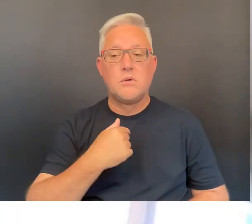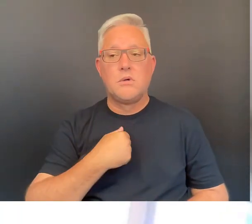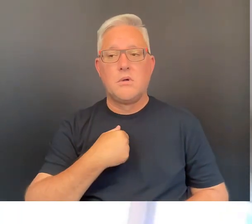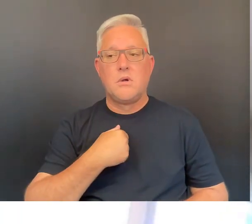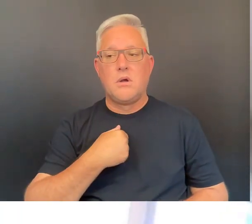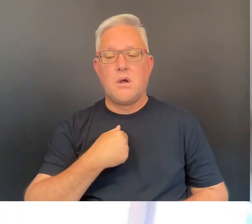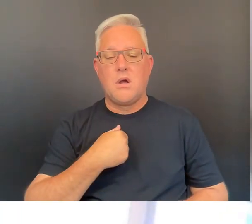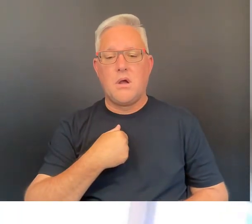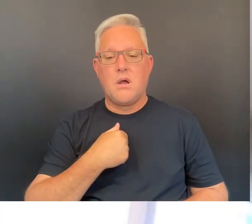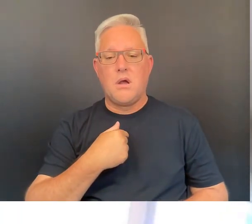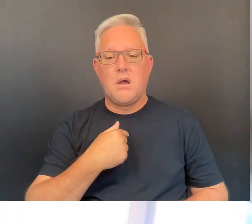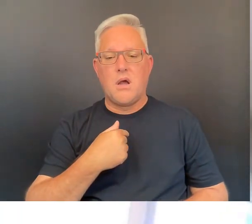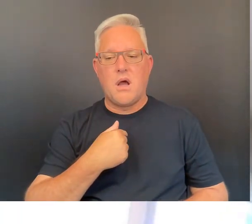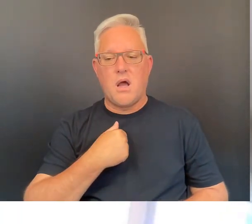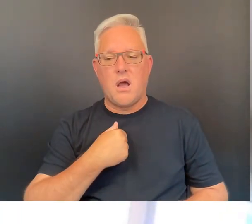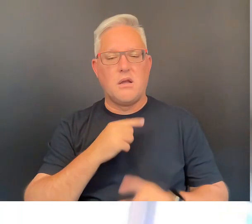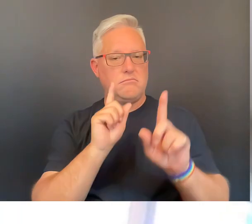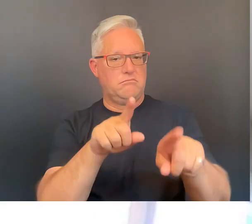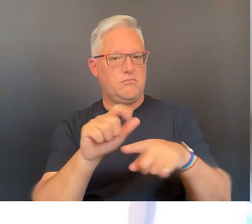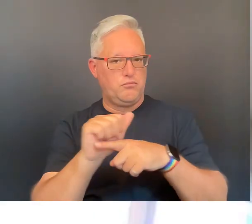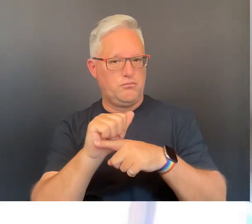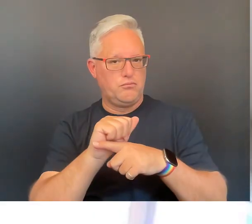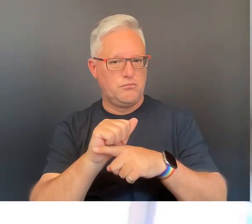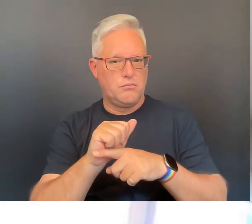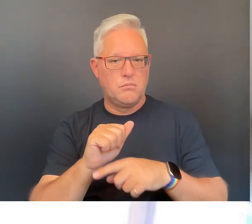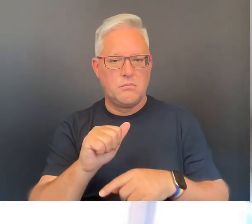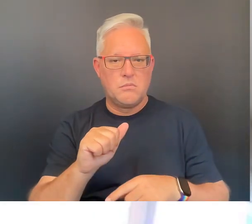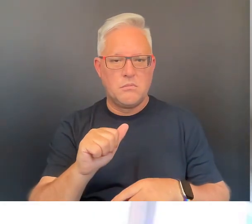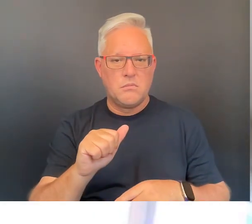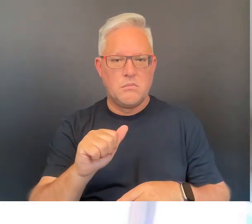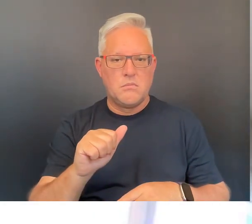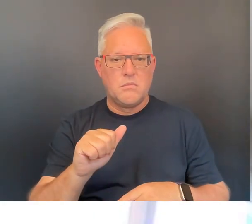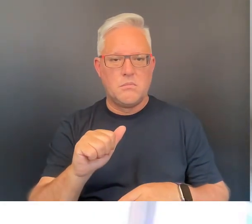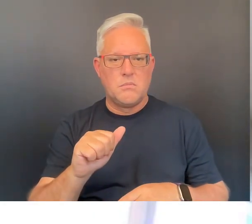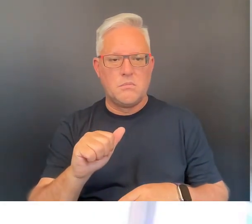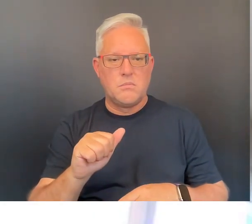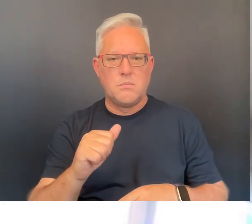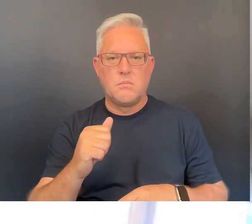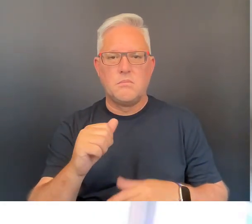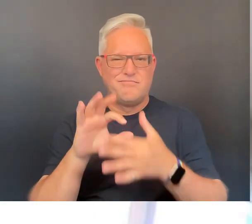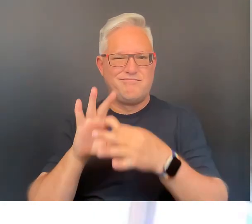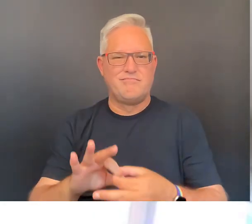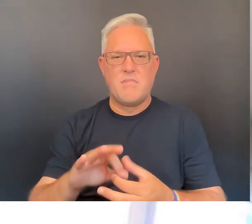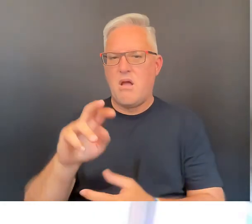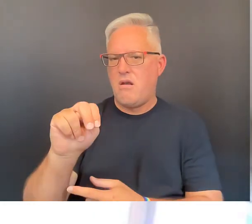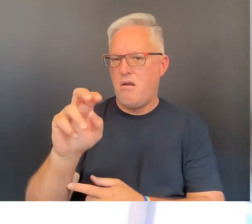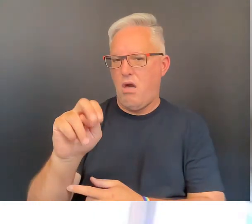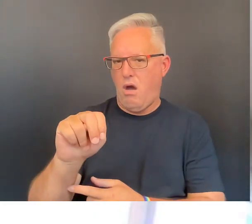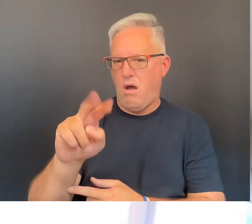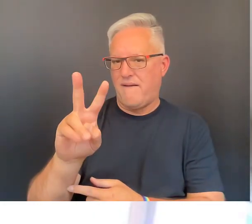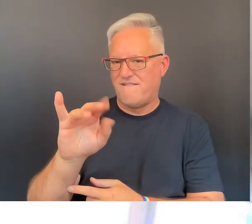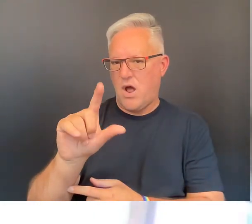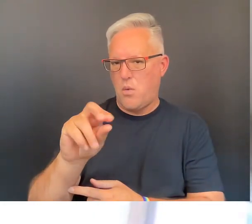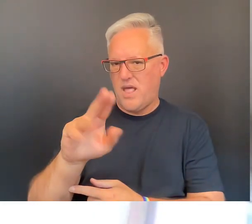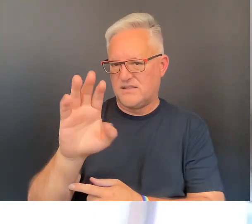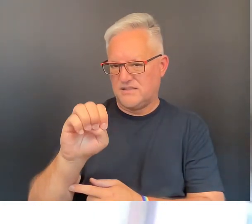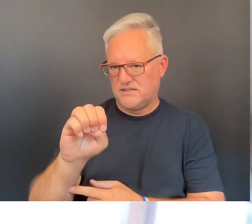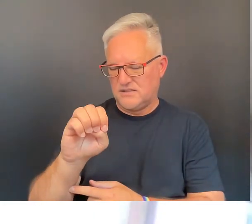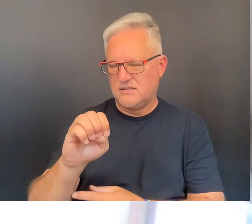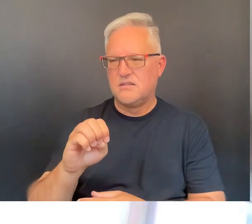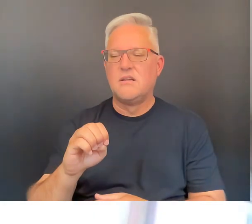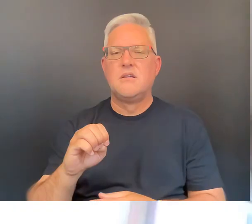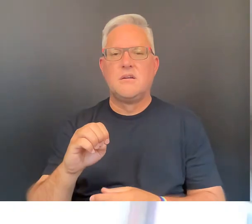I attended. I did a training, King in Nonviolence, with Pastor Martha, my colleague, Okay. and a